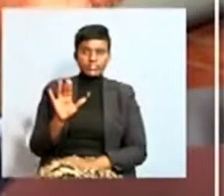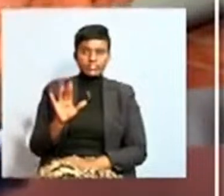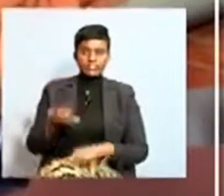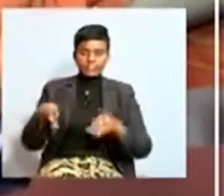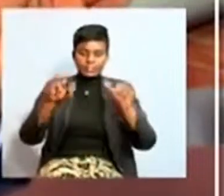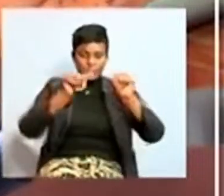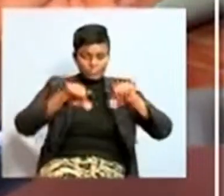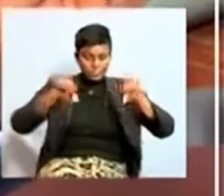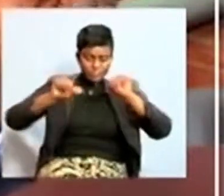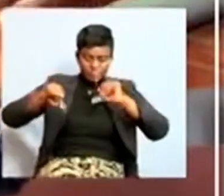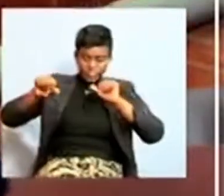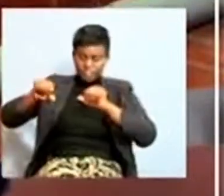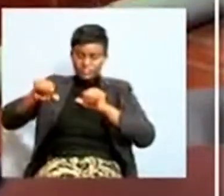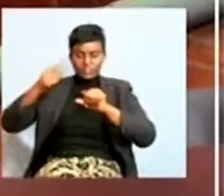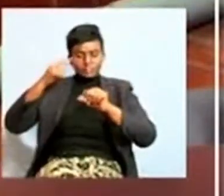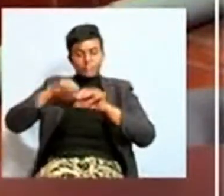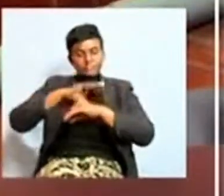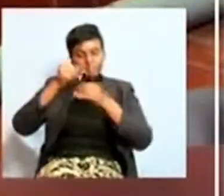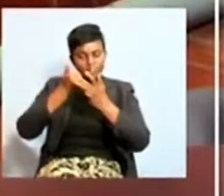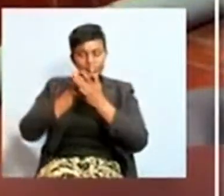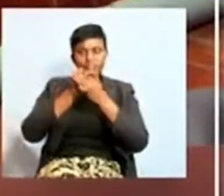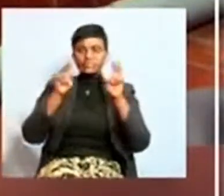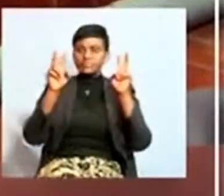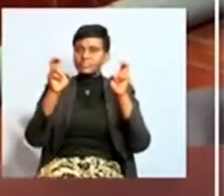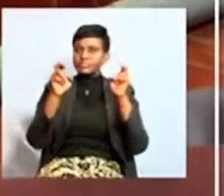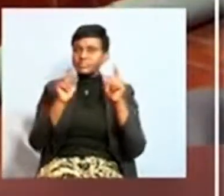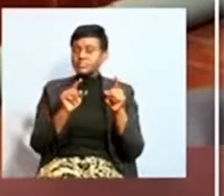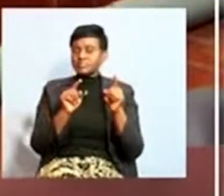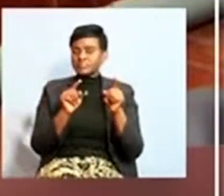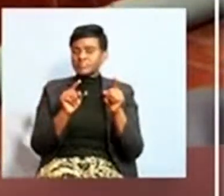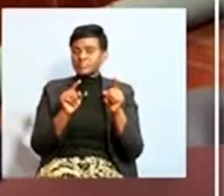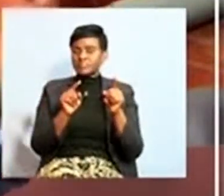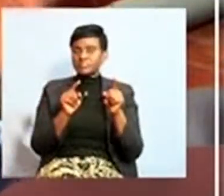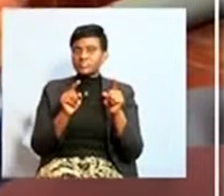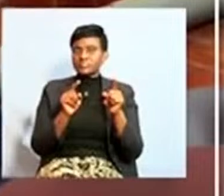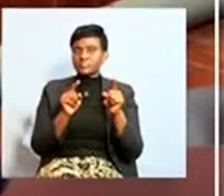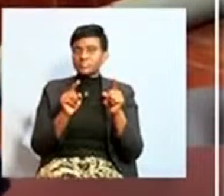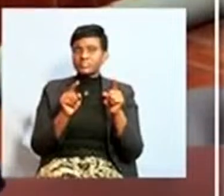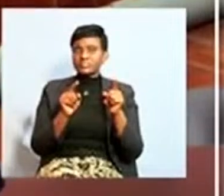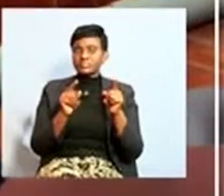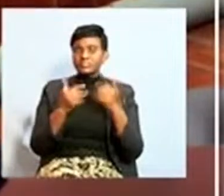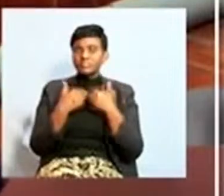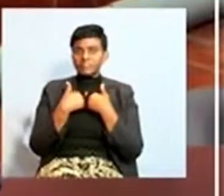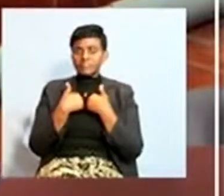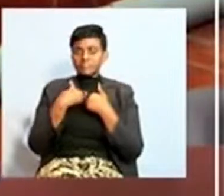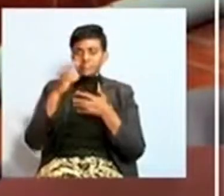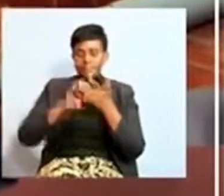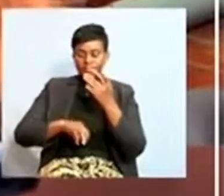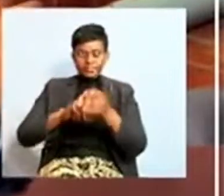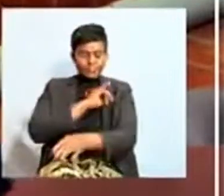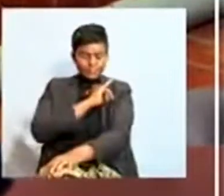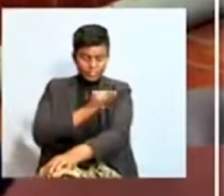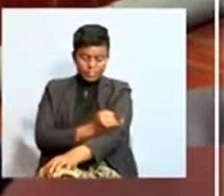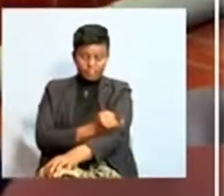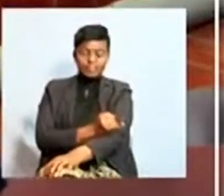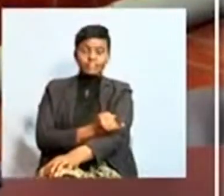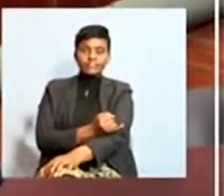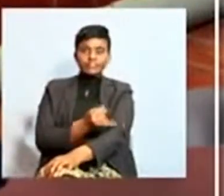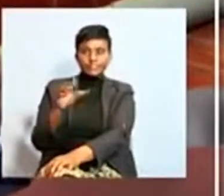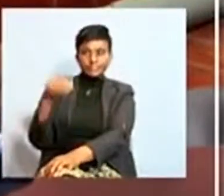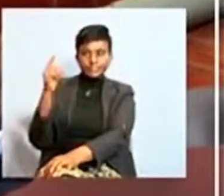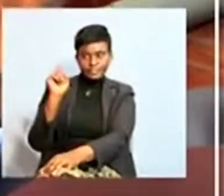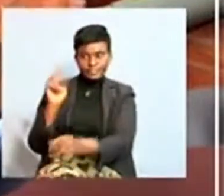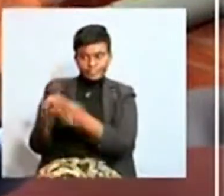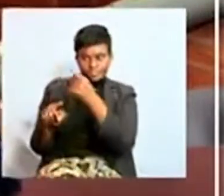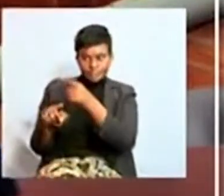analysis of the whole subject. However, we have to remove the immunity that was given unto